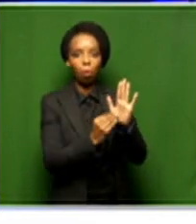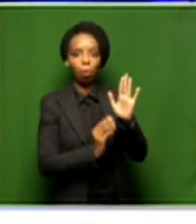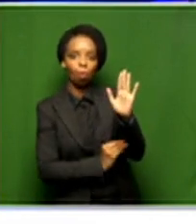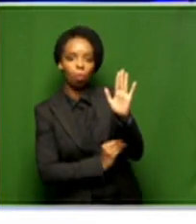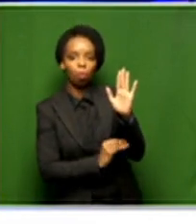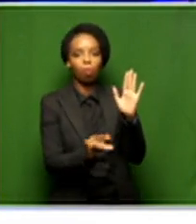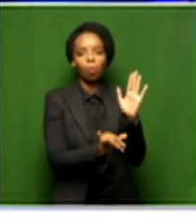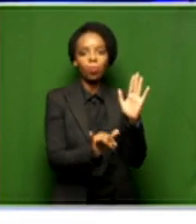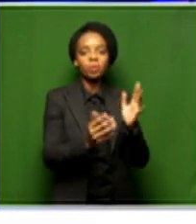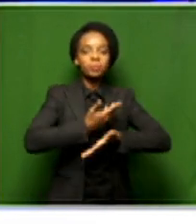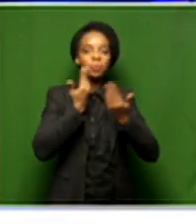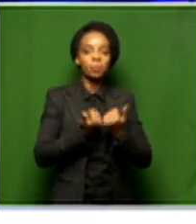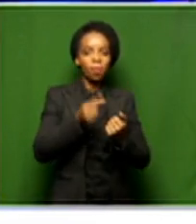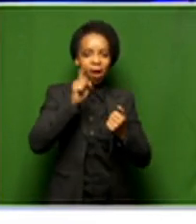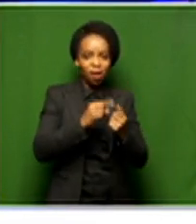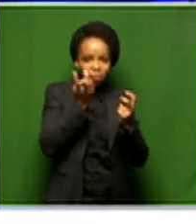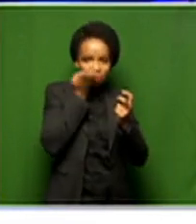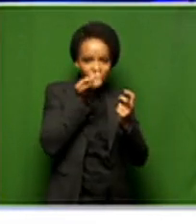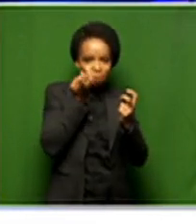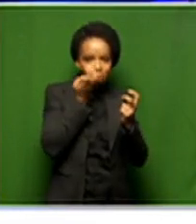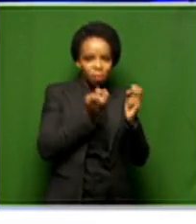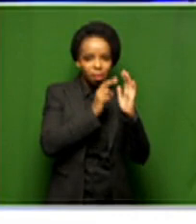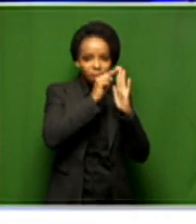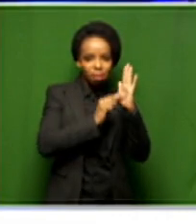to look. Yeah. But the good thing about this